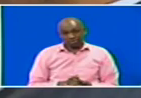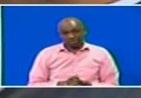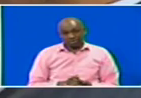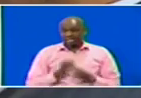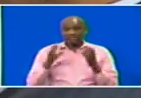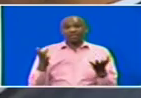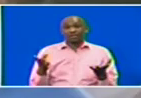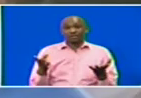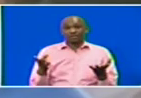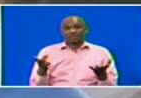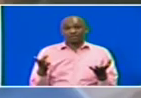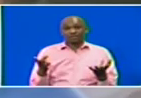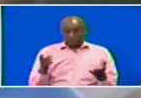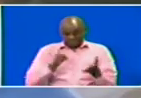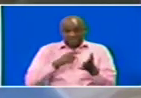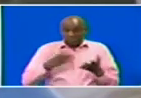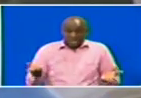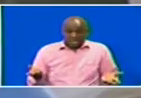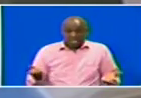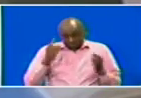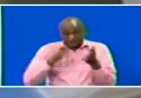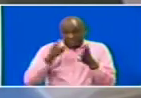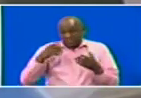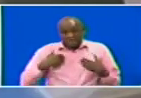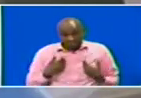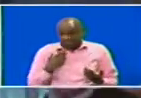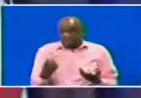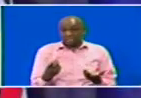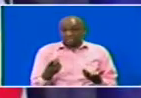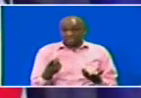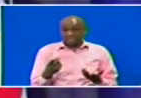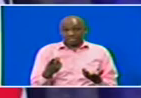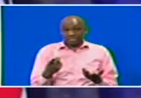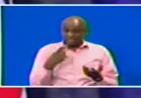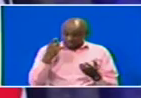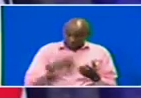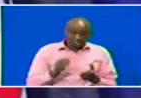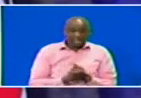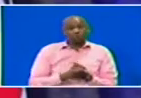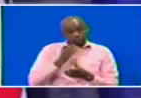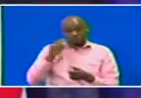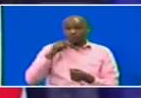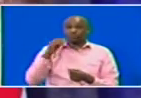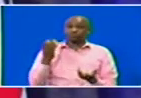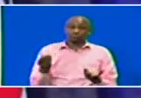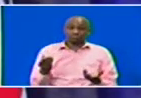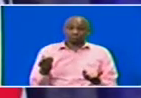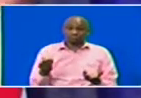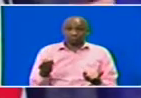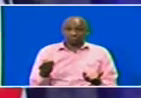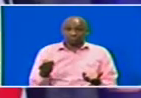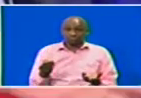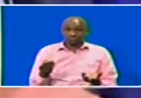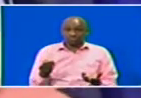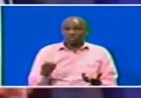Nothing. Ni pesa mumekosa, semeni, and I'll be swearing in your new Chief Justice tomorrow. Eh. Ni